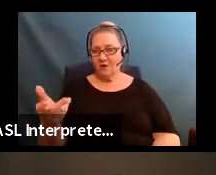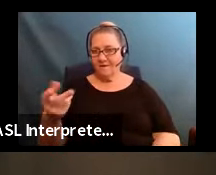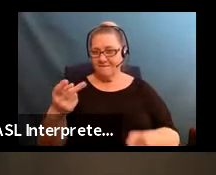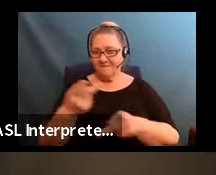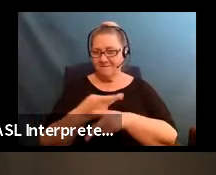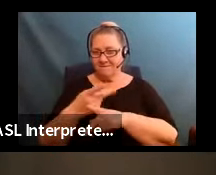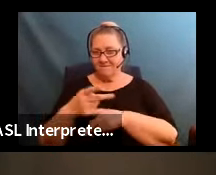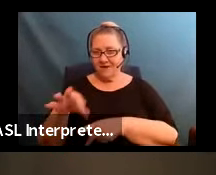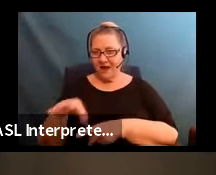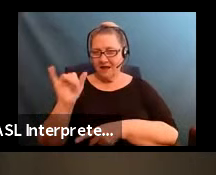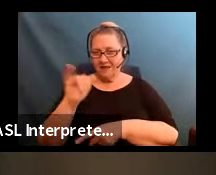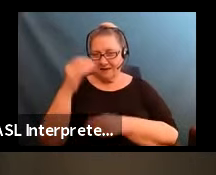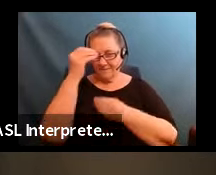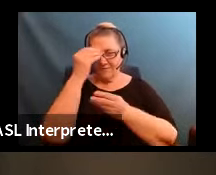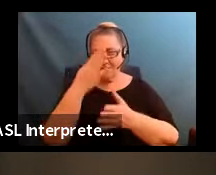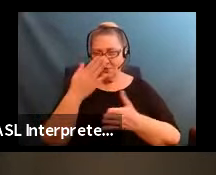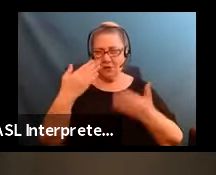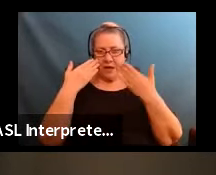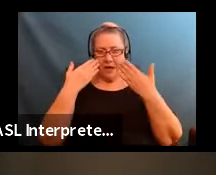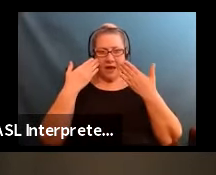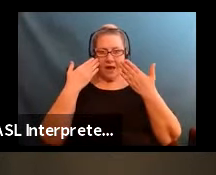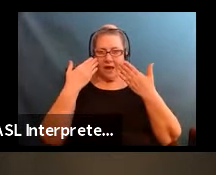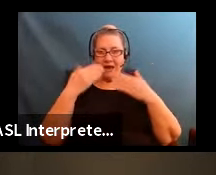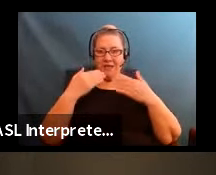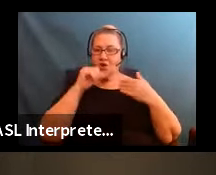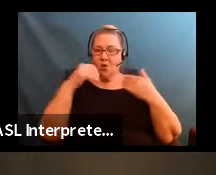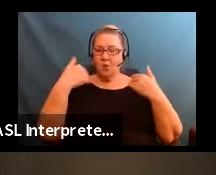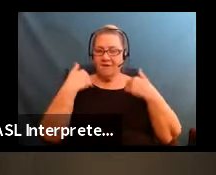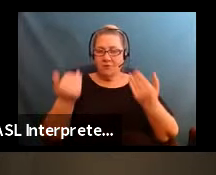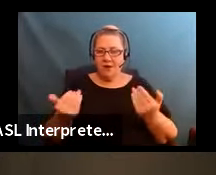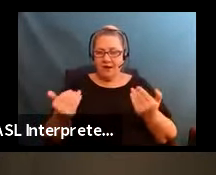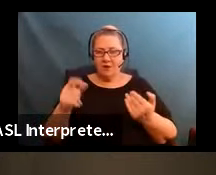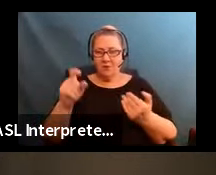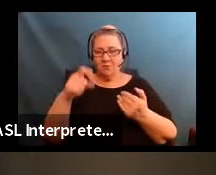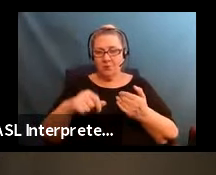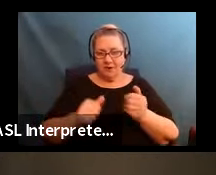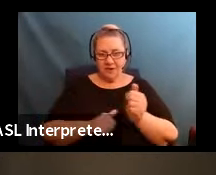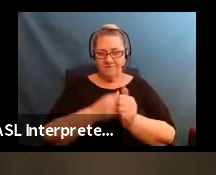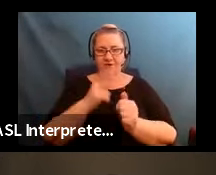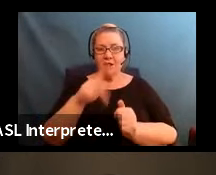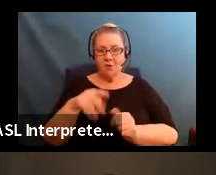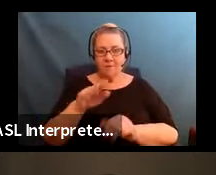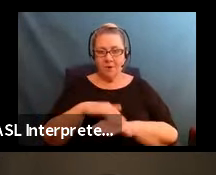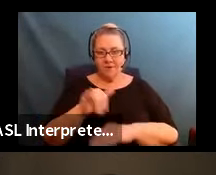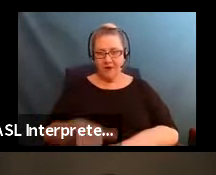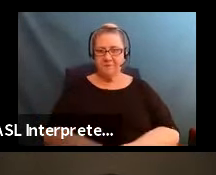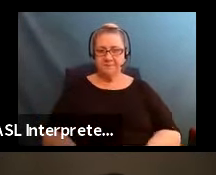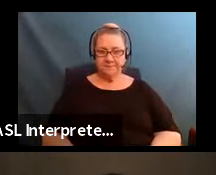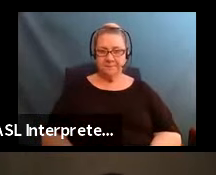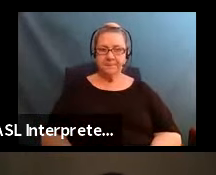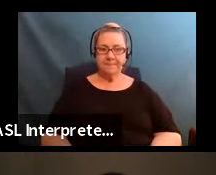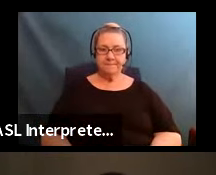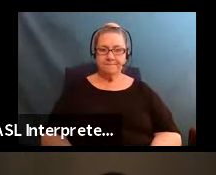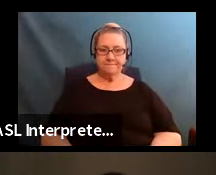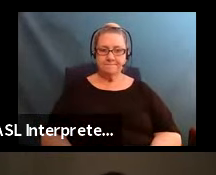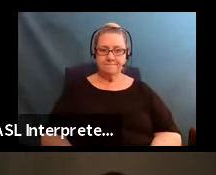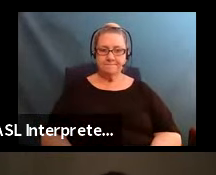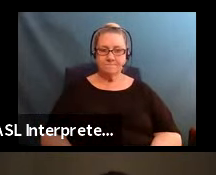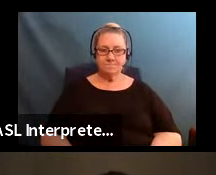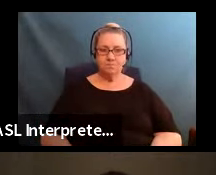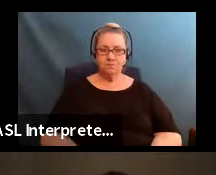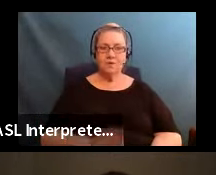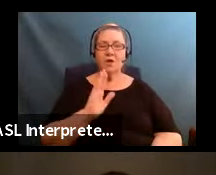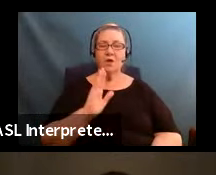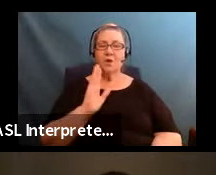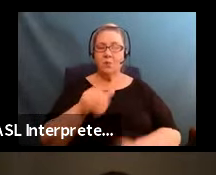find that. I know that this was written down. I don't have it in front of me right now, but this is something we should follow up on. Thank you. We'll put it on